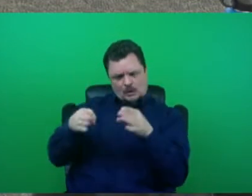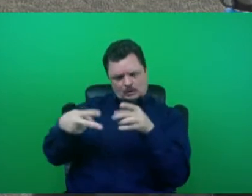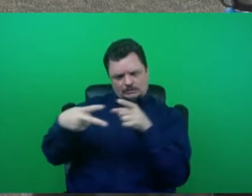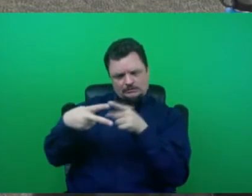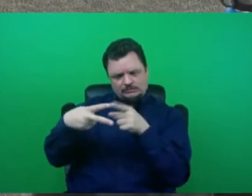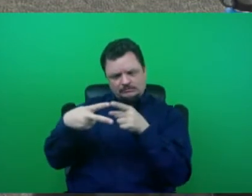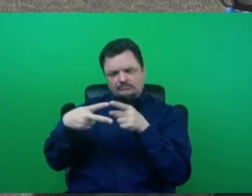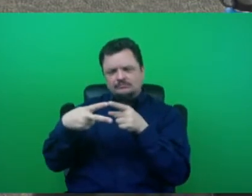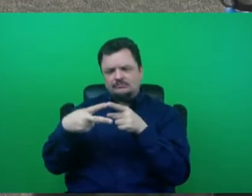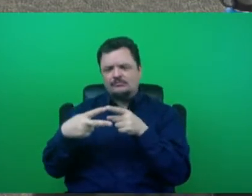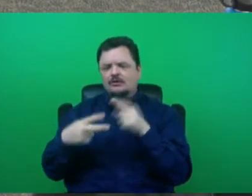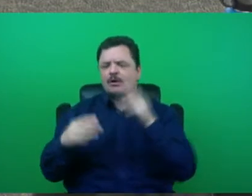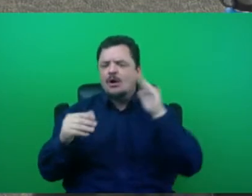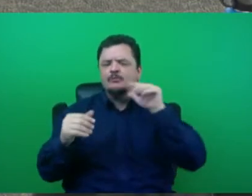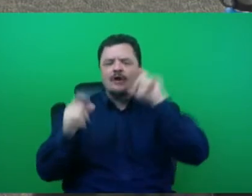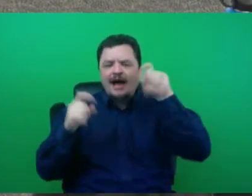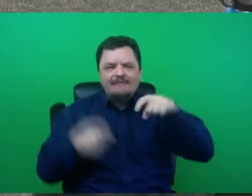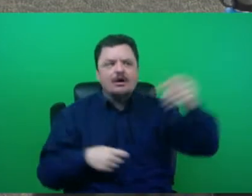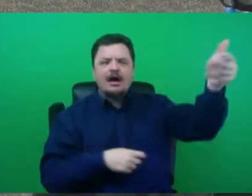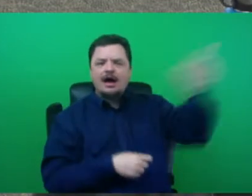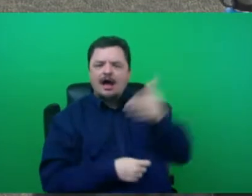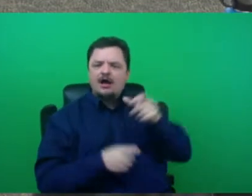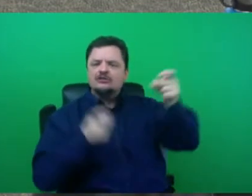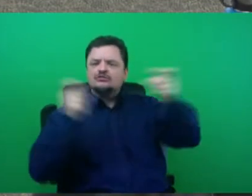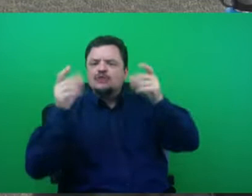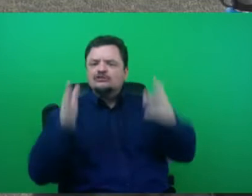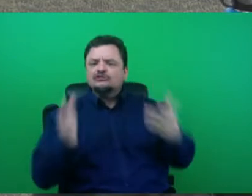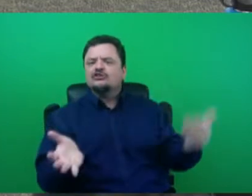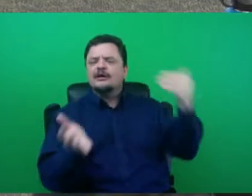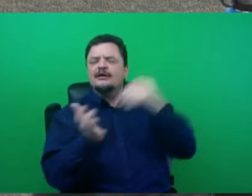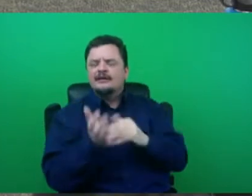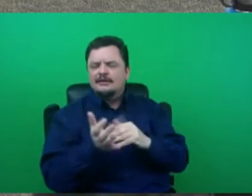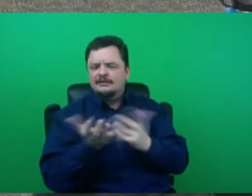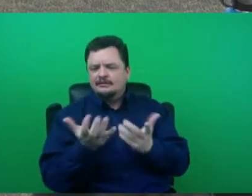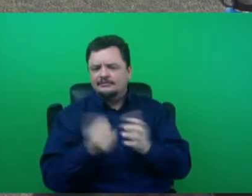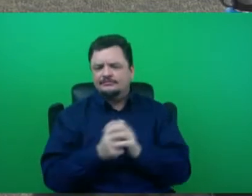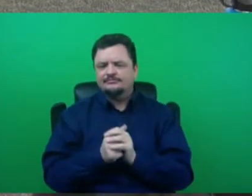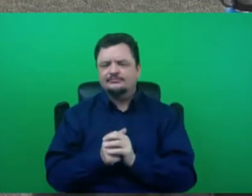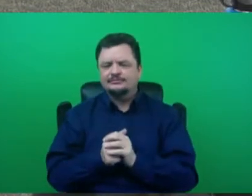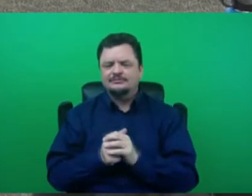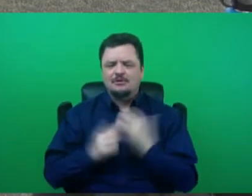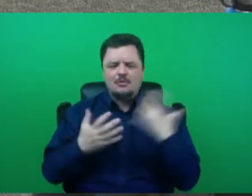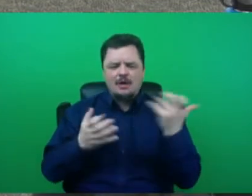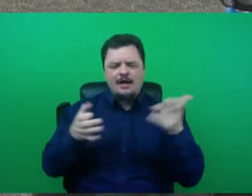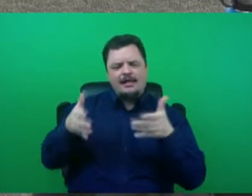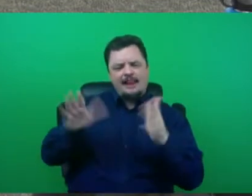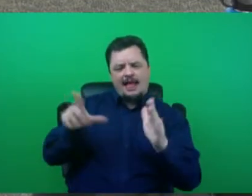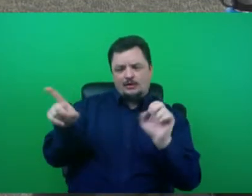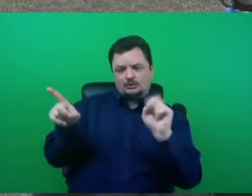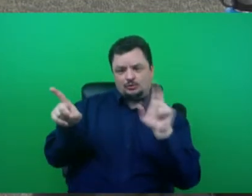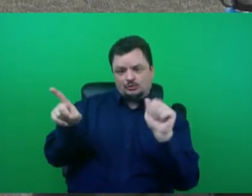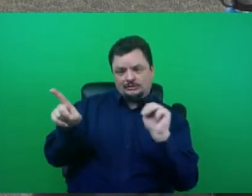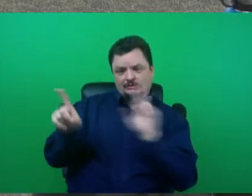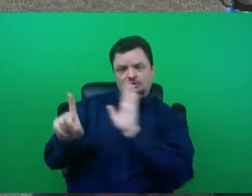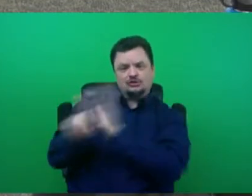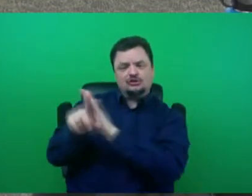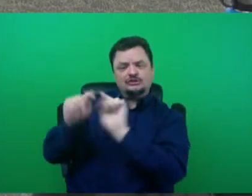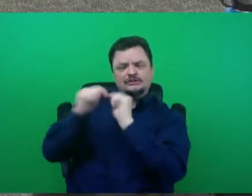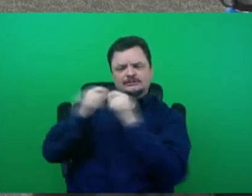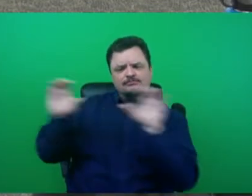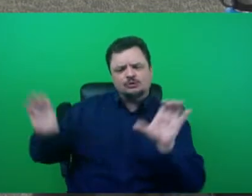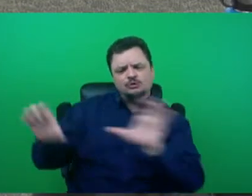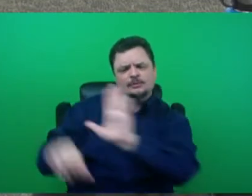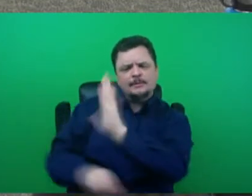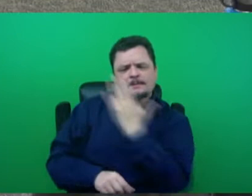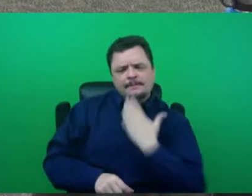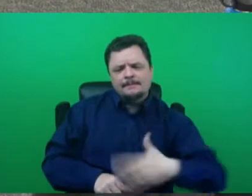but let Susan and her team do what they do best, because we hired an excellent person,